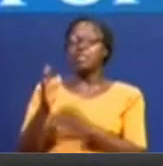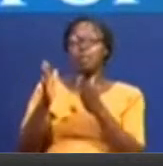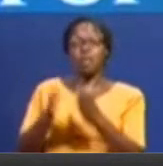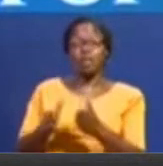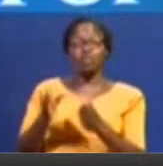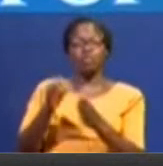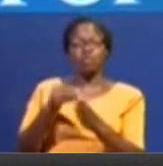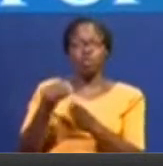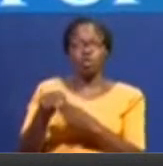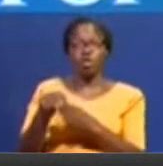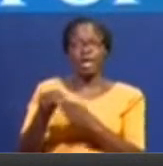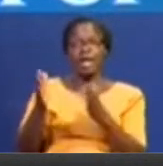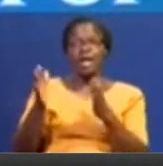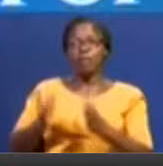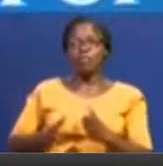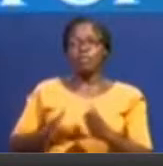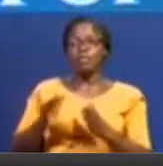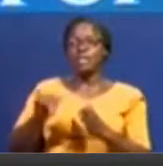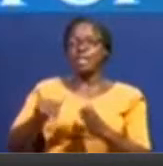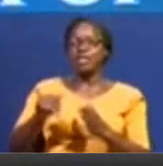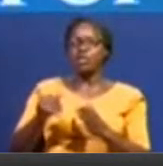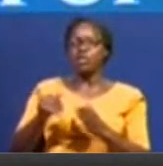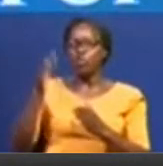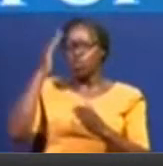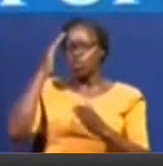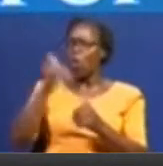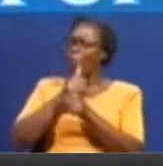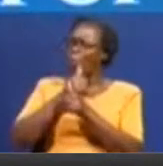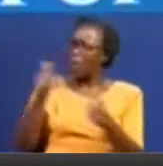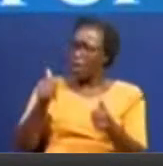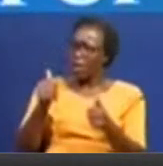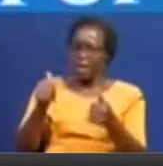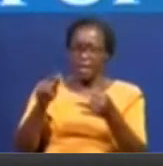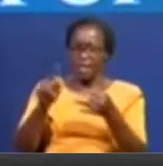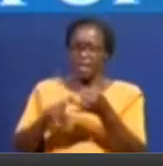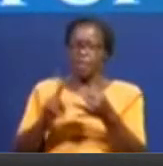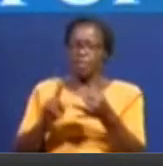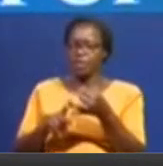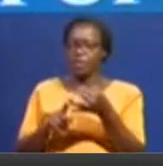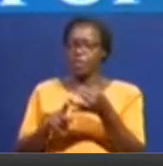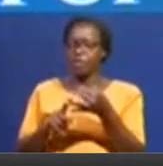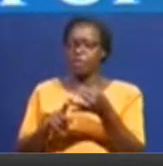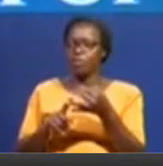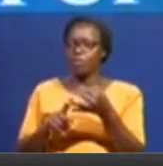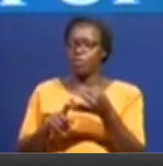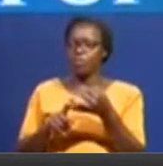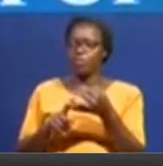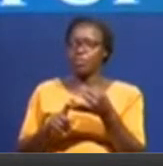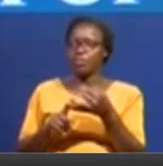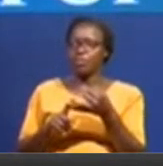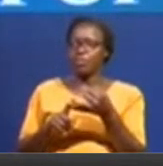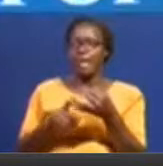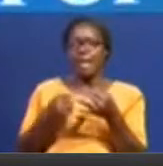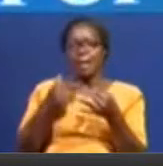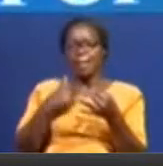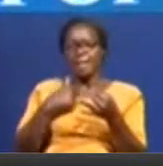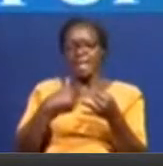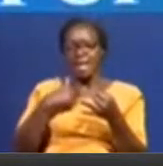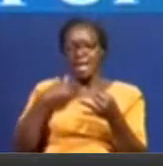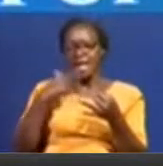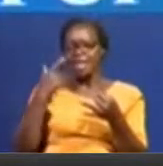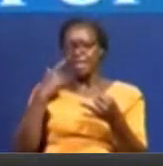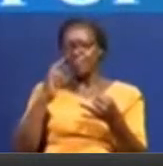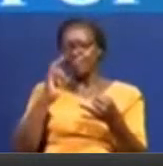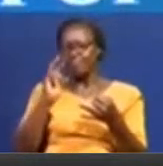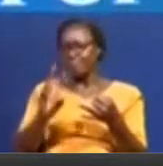person or a person that is well known to you. Secondly, I would be looking to, and like